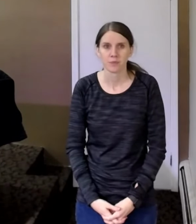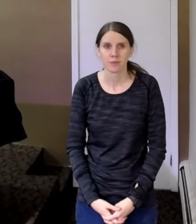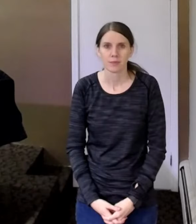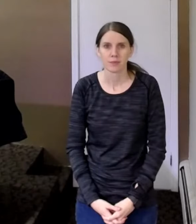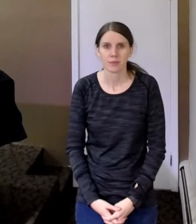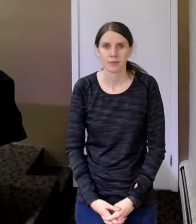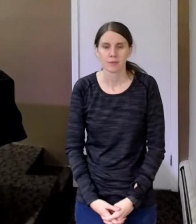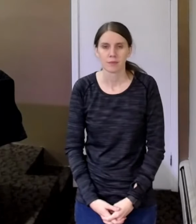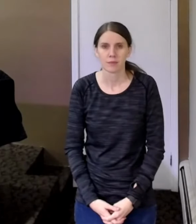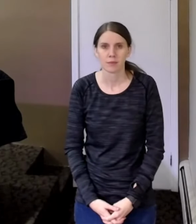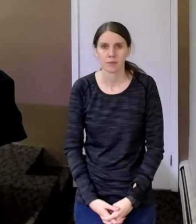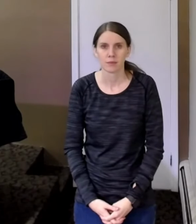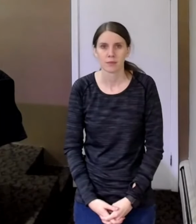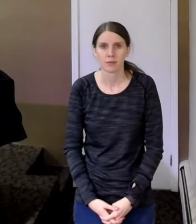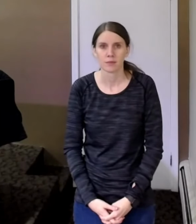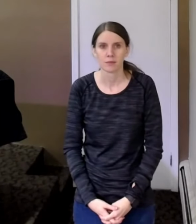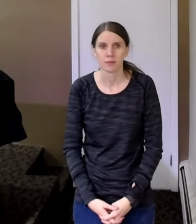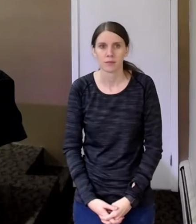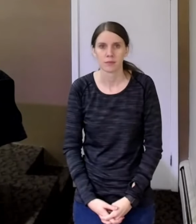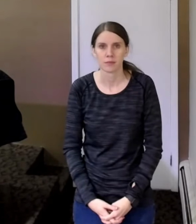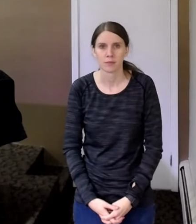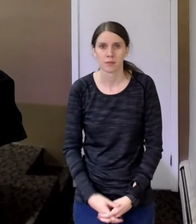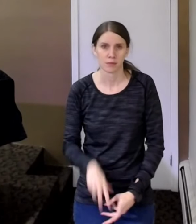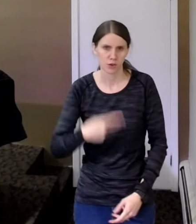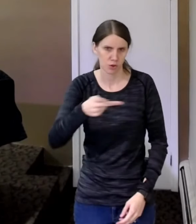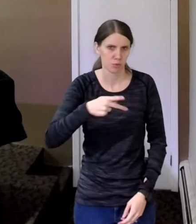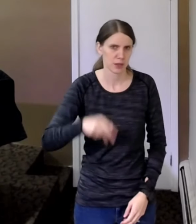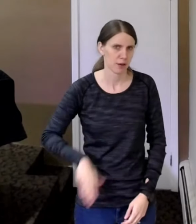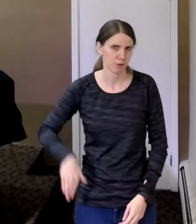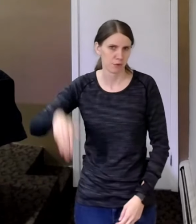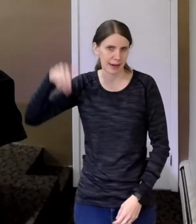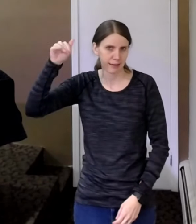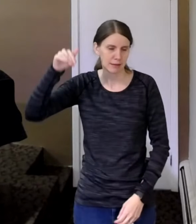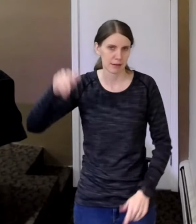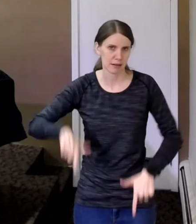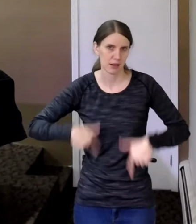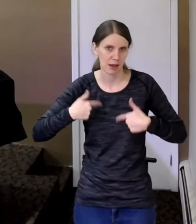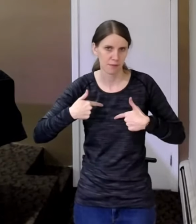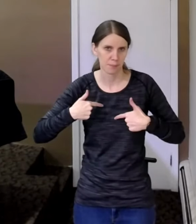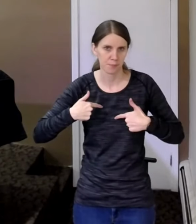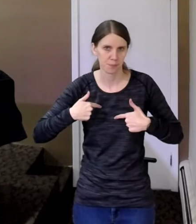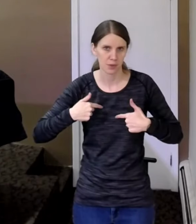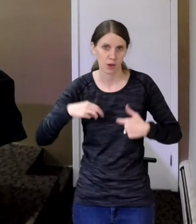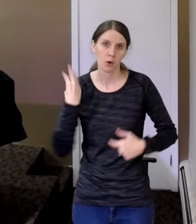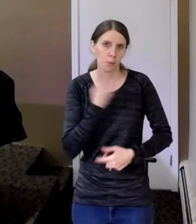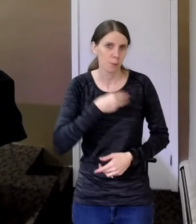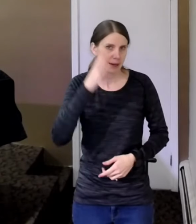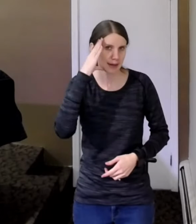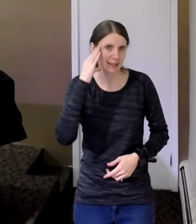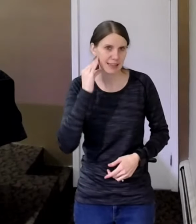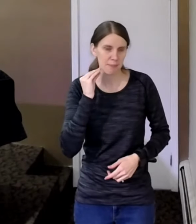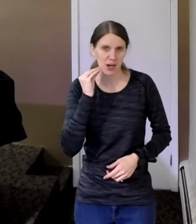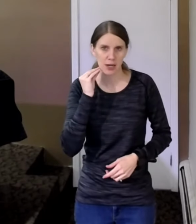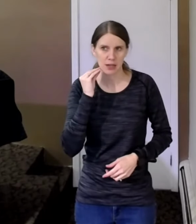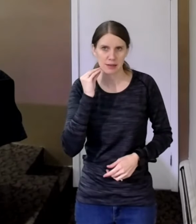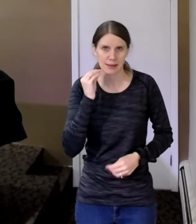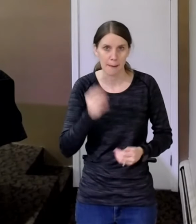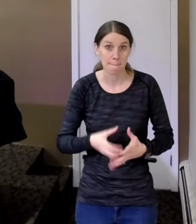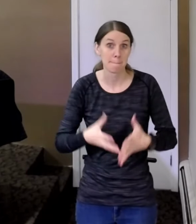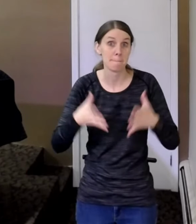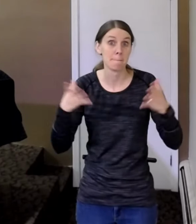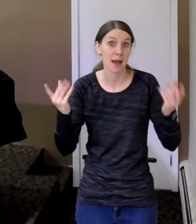On the pathway of life, we all encounter a lot of different